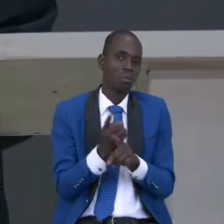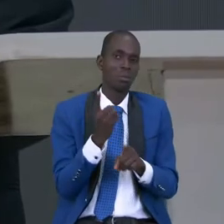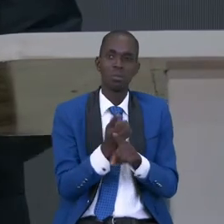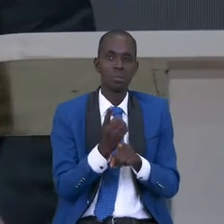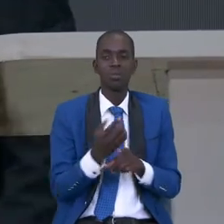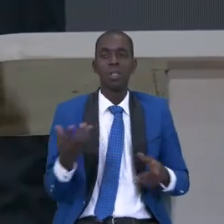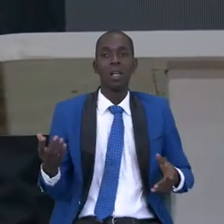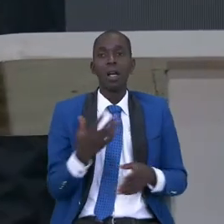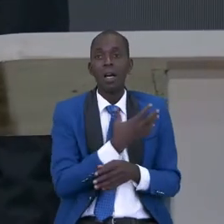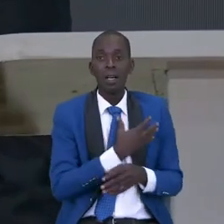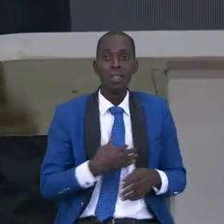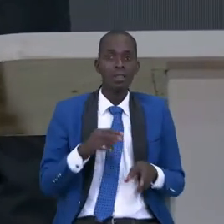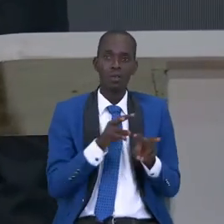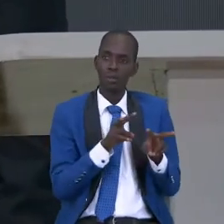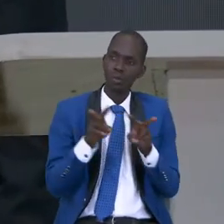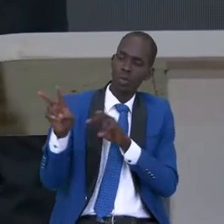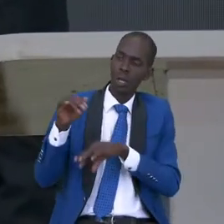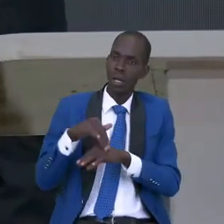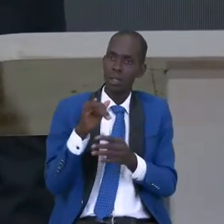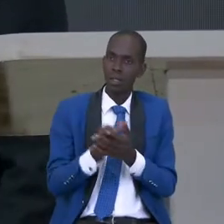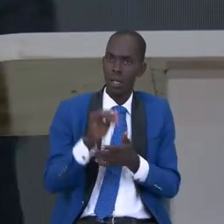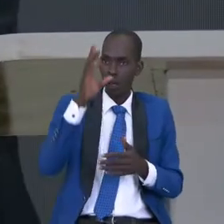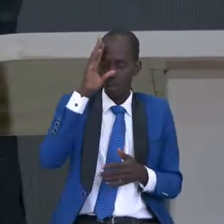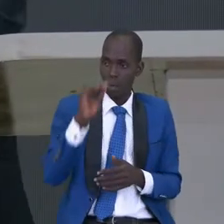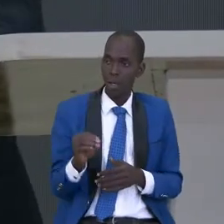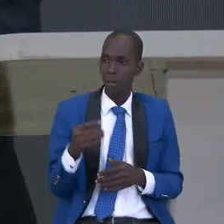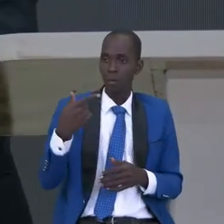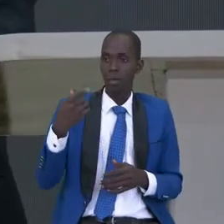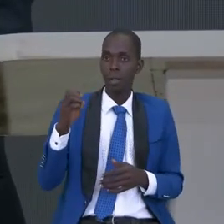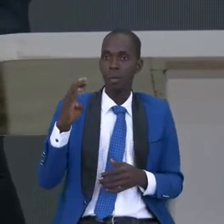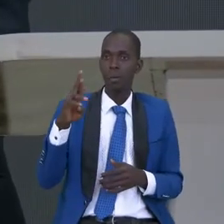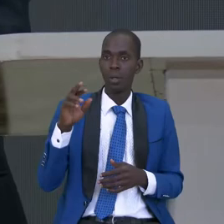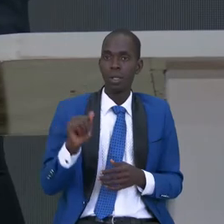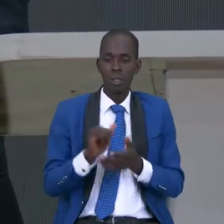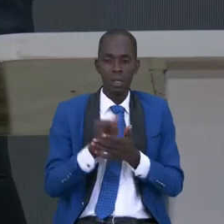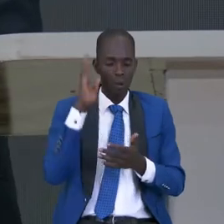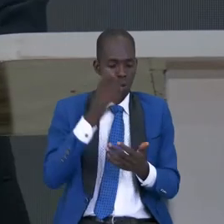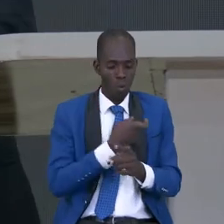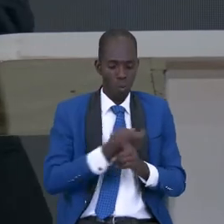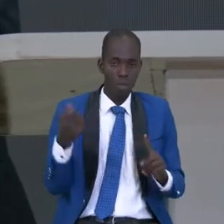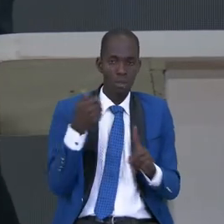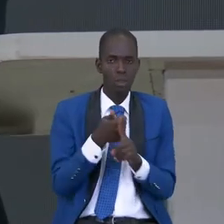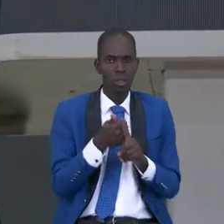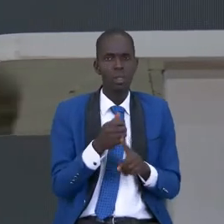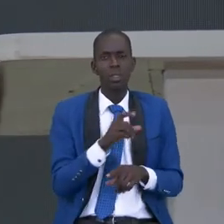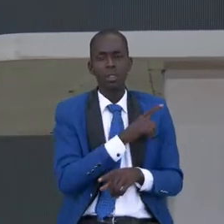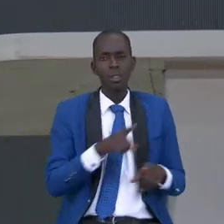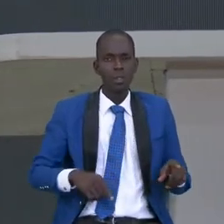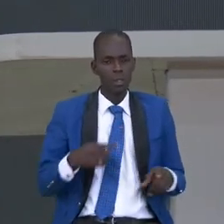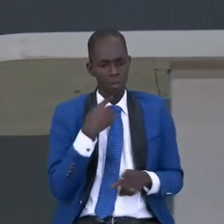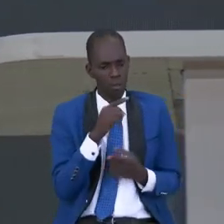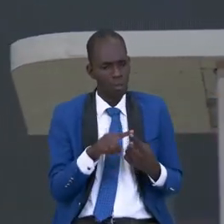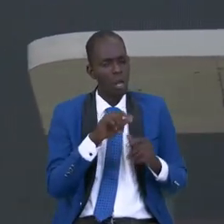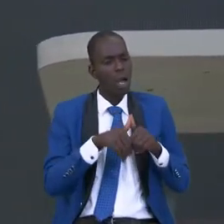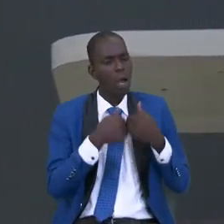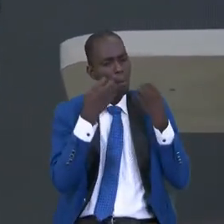the blind, and look at that man from Gadara that was cutting himself. The Lord said, how many evil